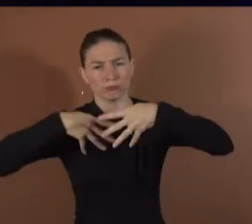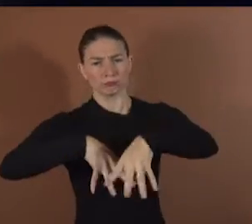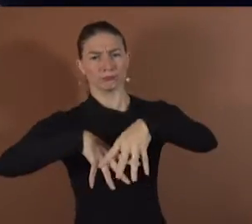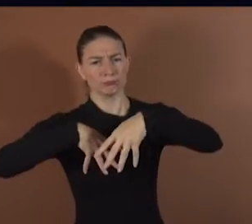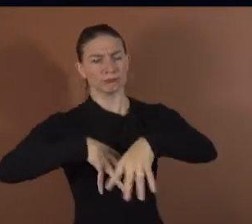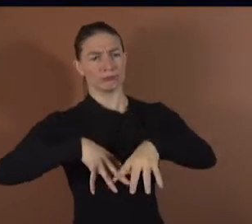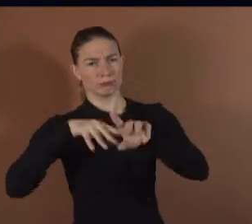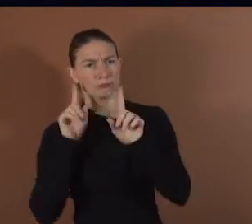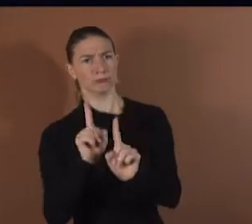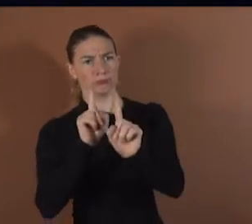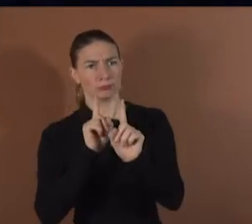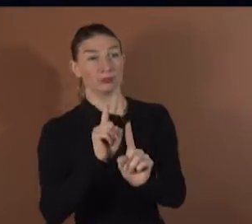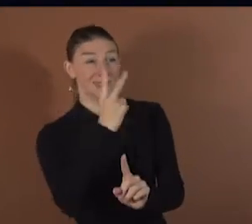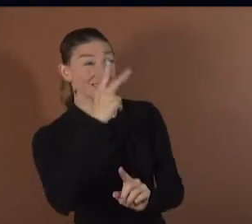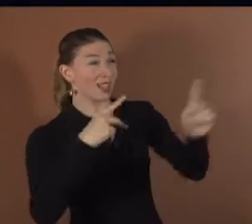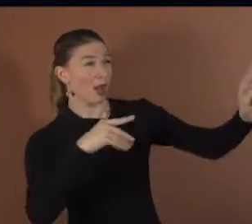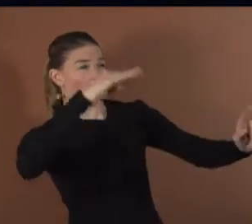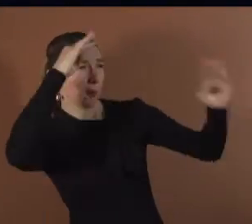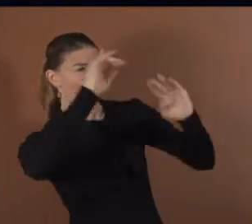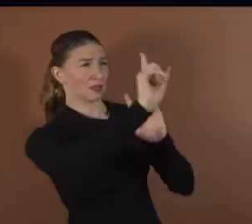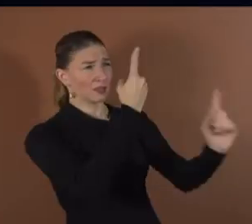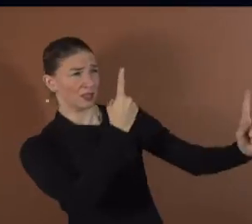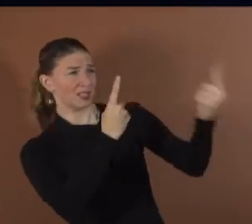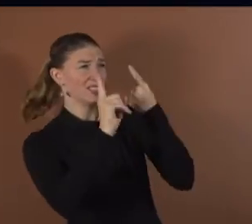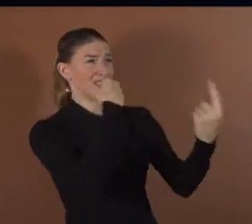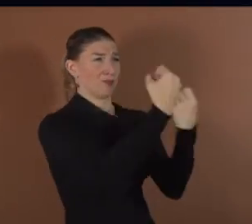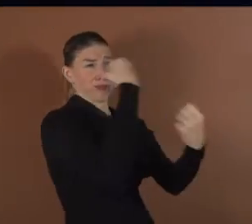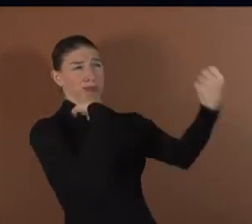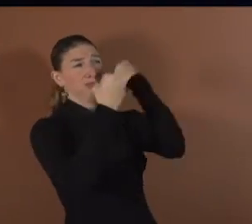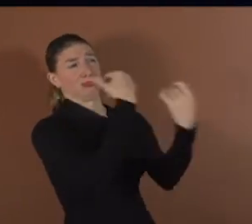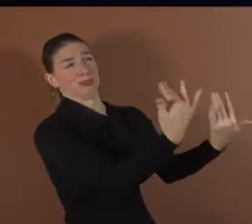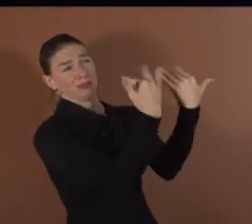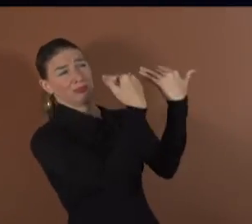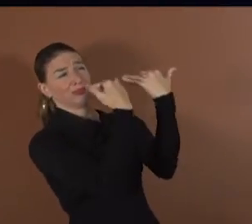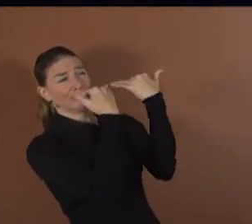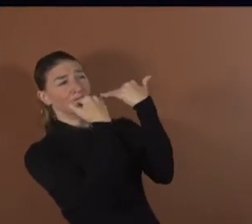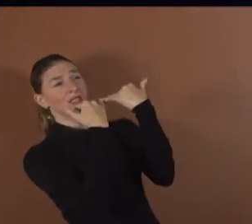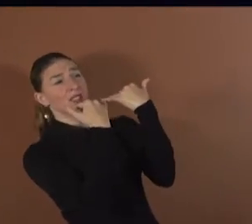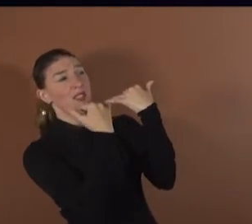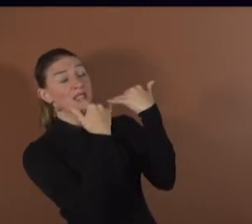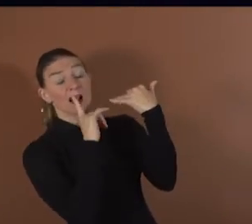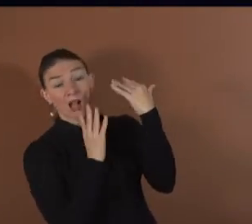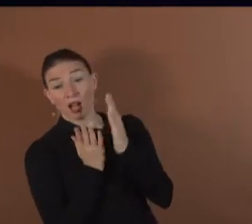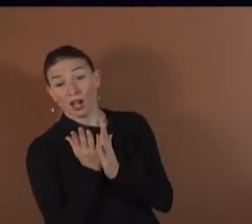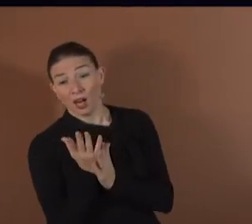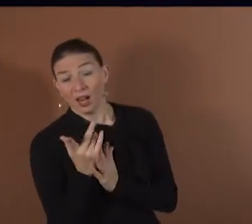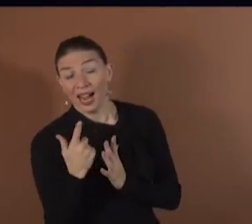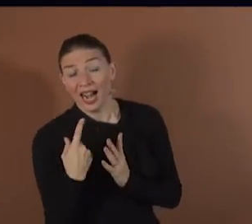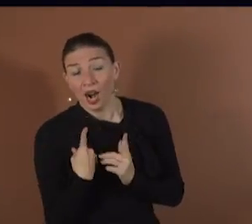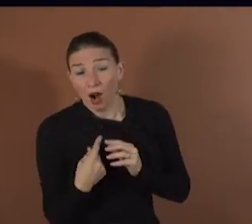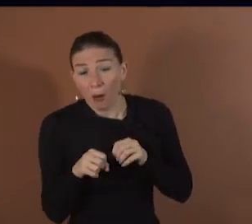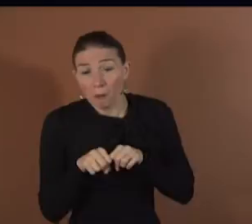police and the army waiting to pounce on us. To be honest, I was shit scared.